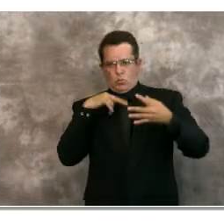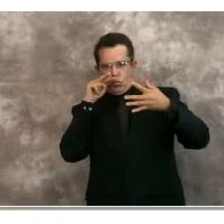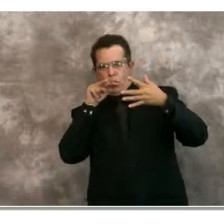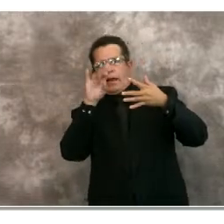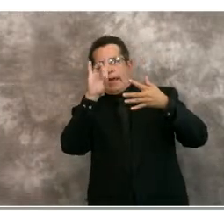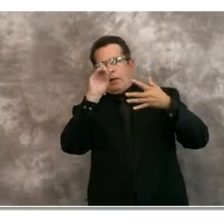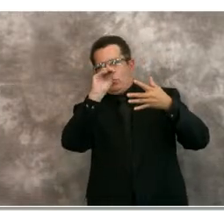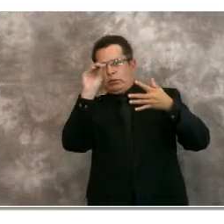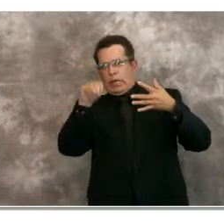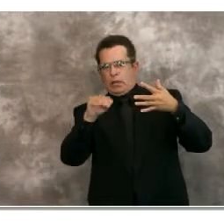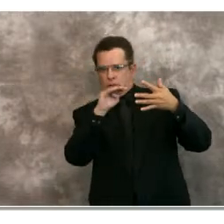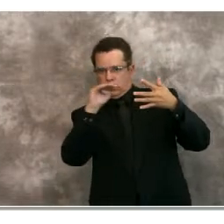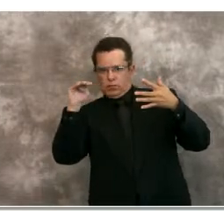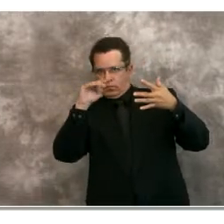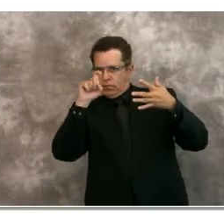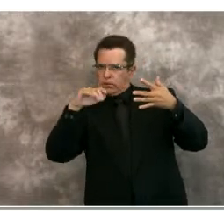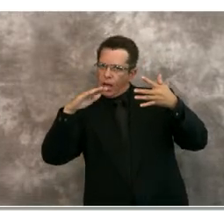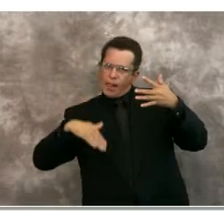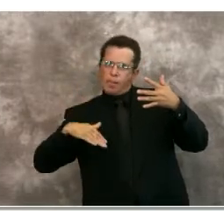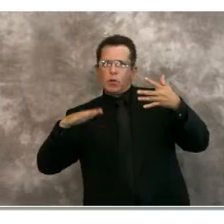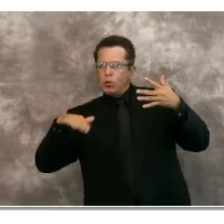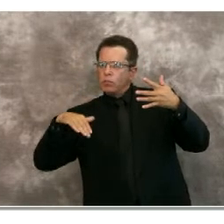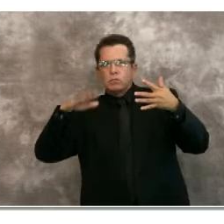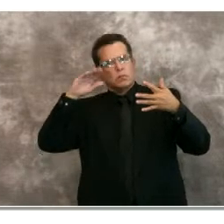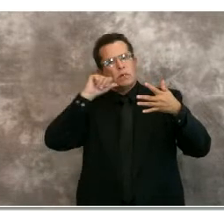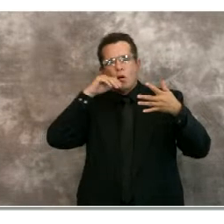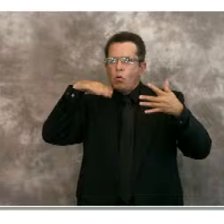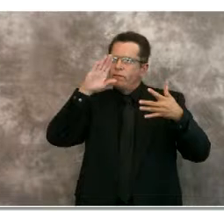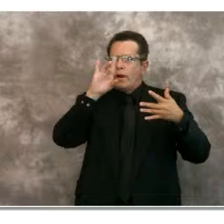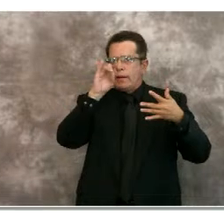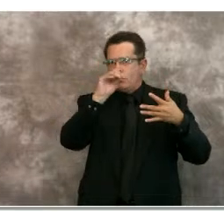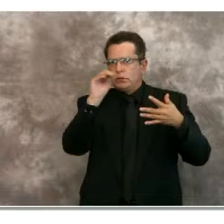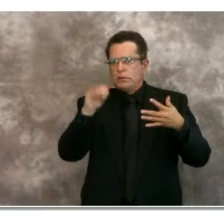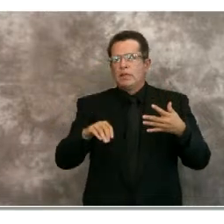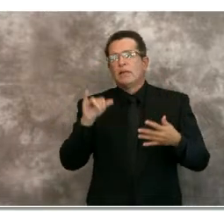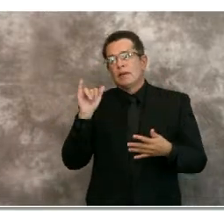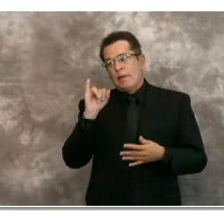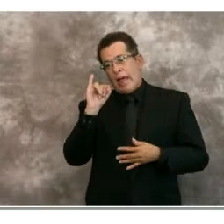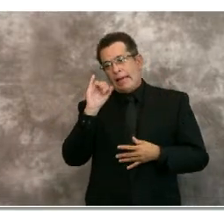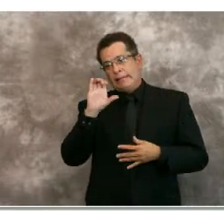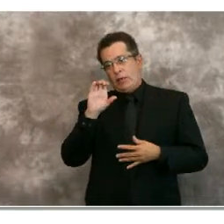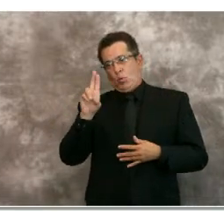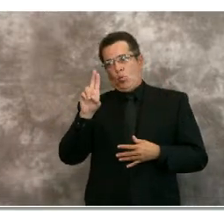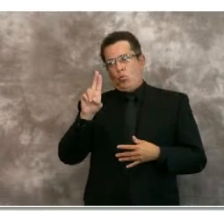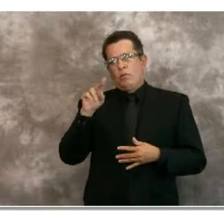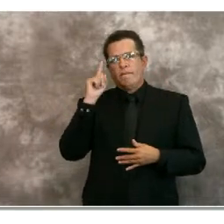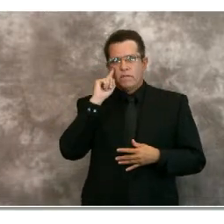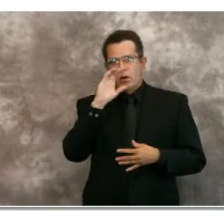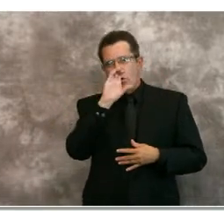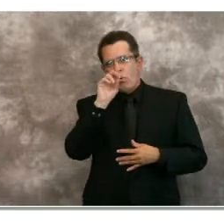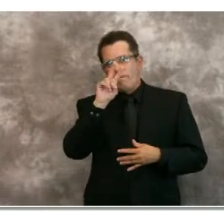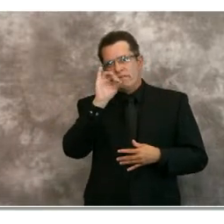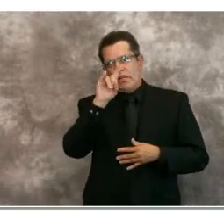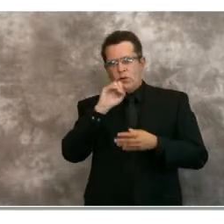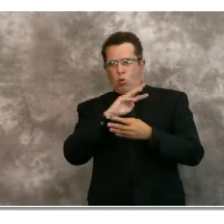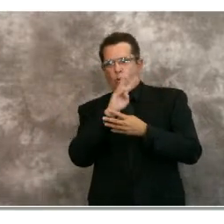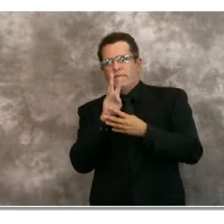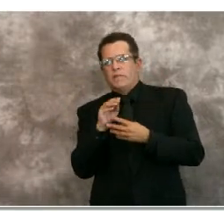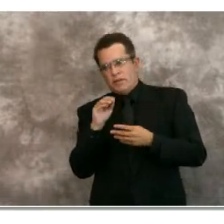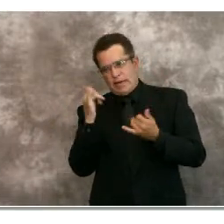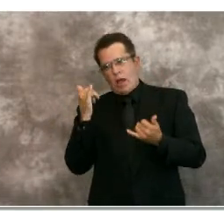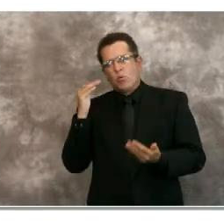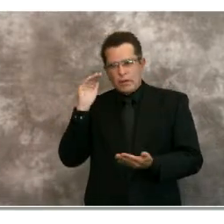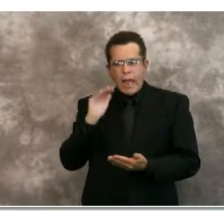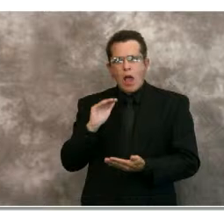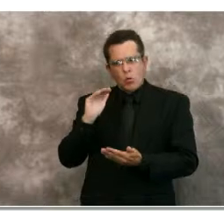trigger that we've outlined. And then when it gets to ICUs, you can see the COVID-related ICUs down a few,